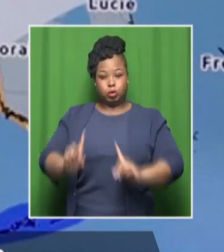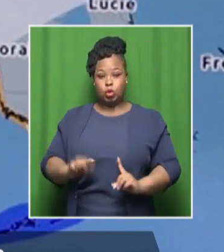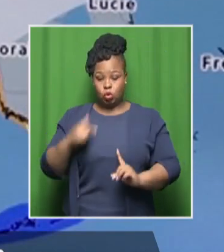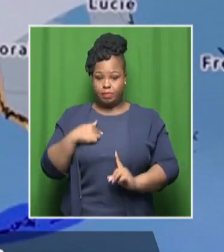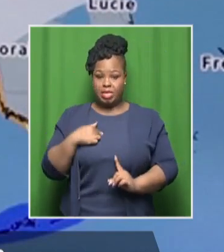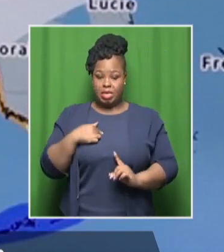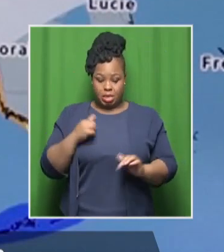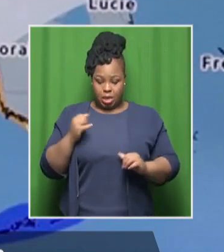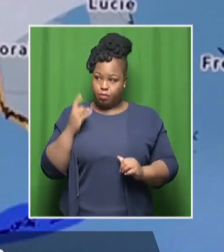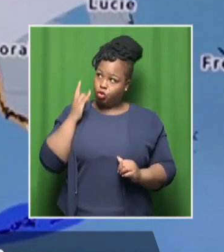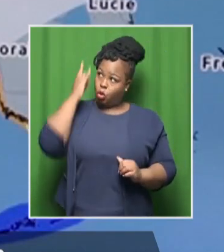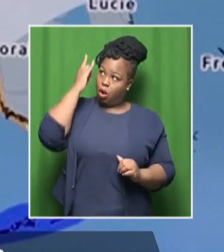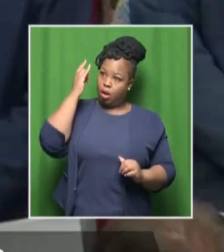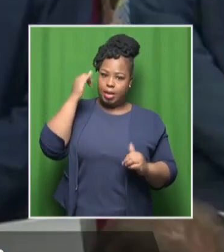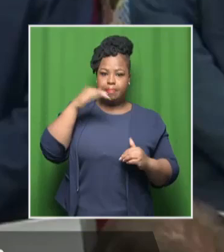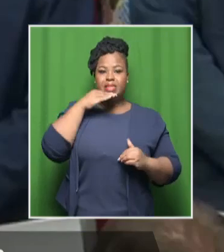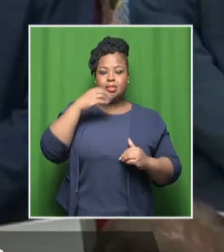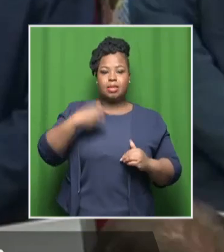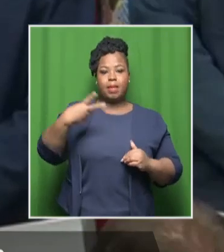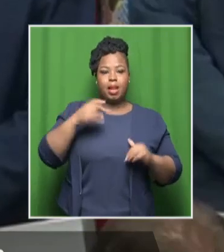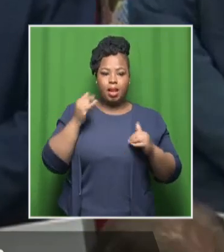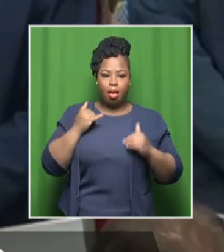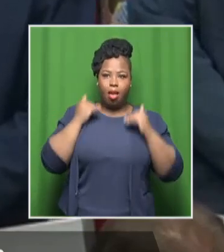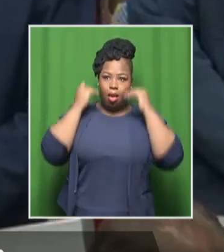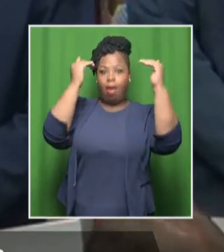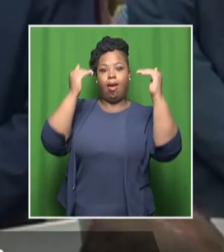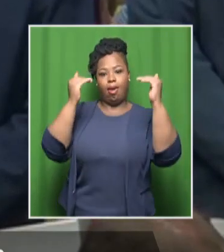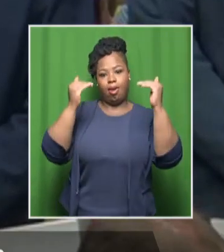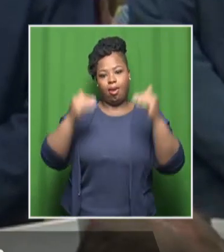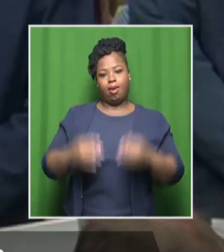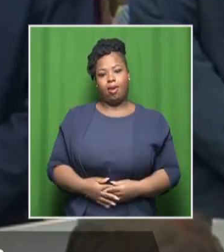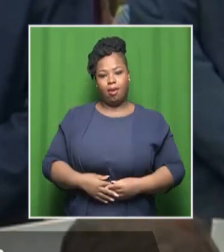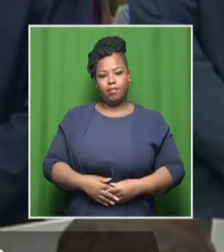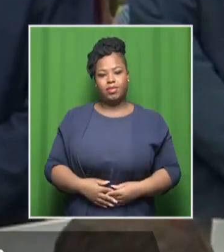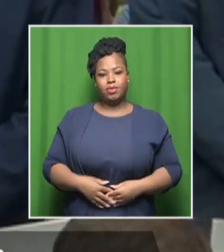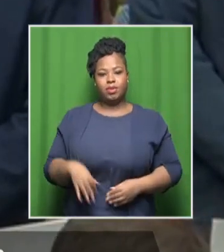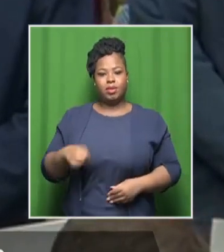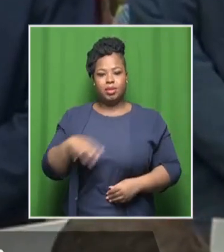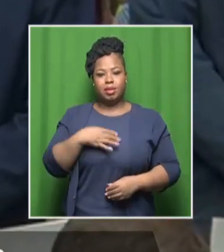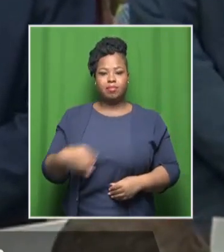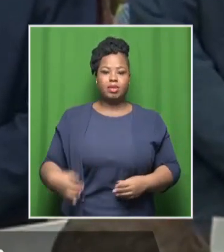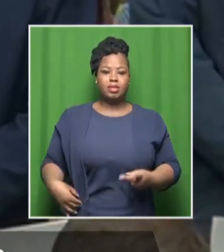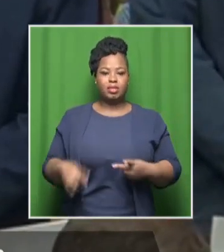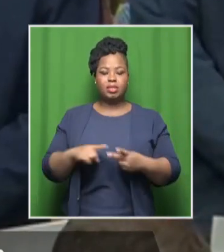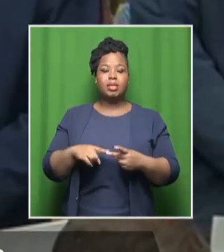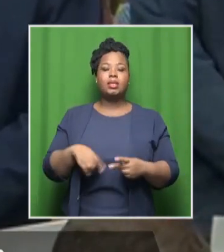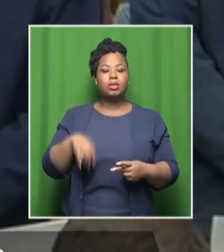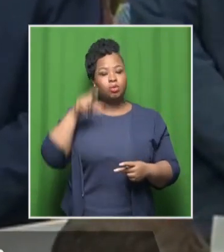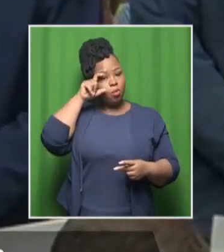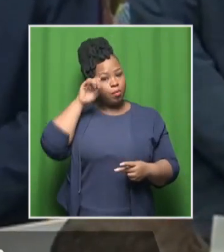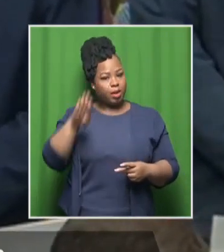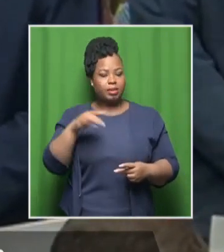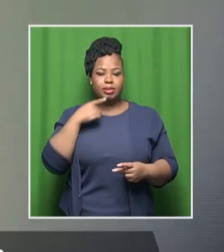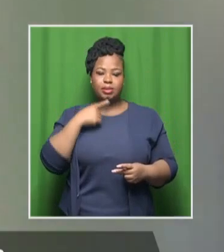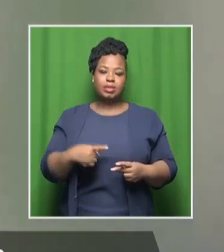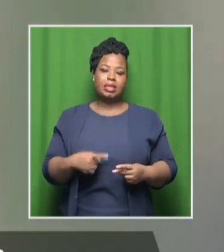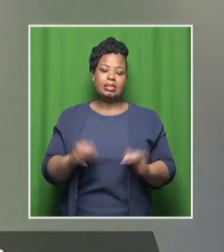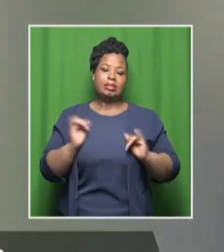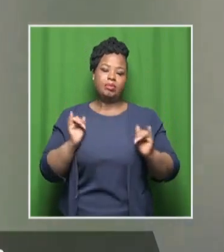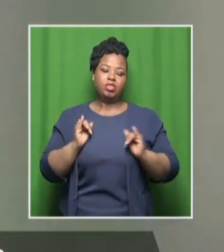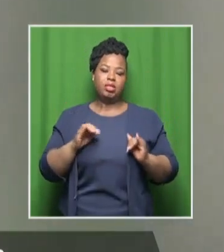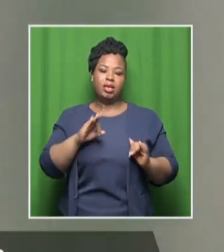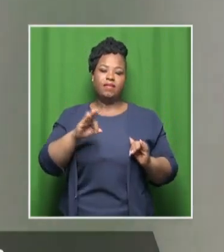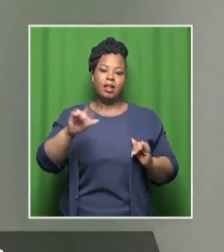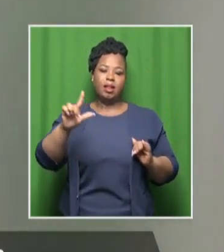That's more than 2 of me high. Florida Governor Ron DeSantis and President Biden declared emergencies for Florida.